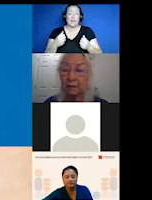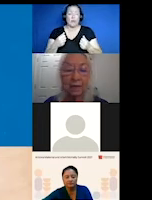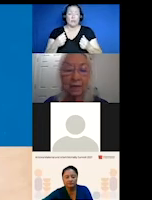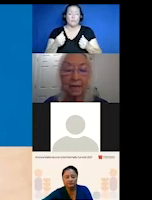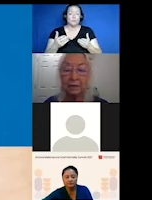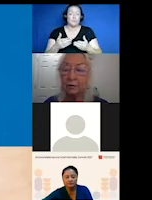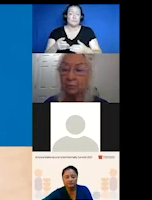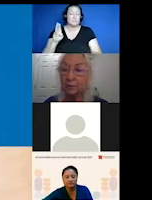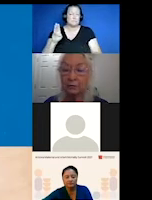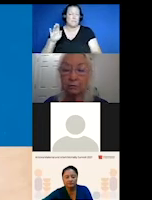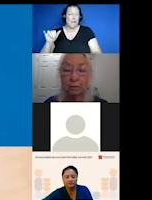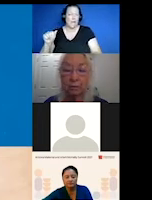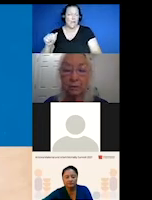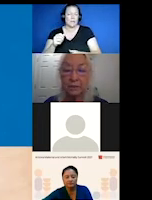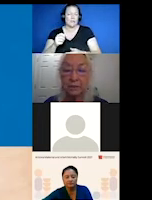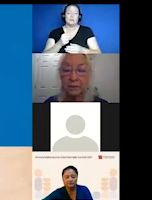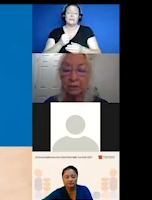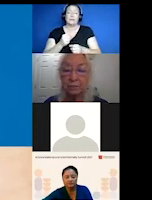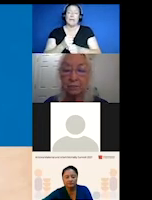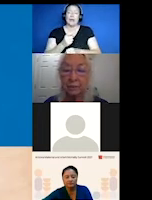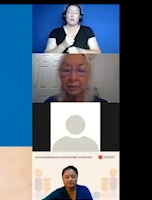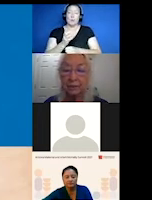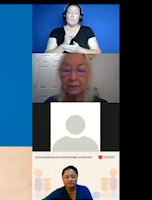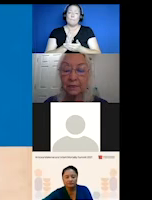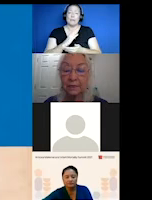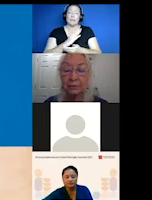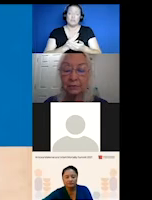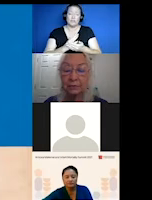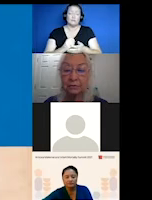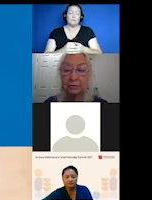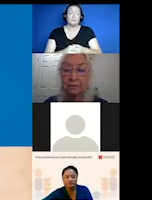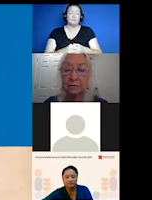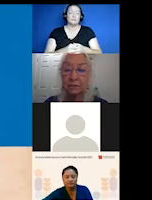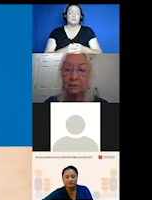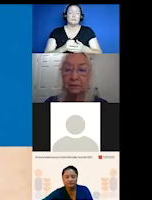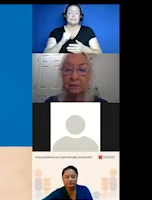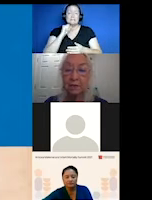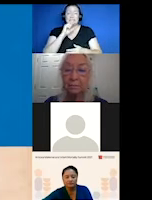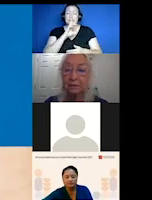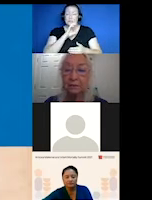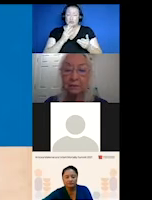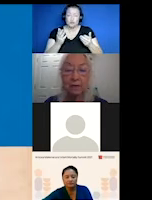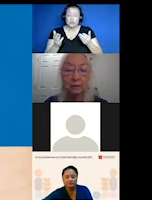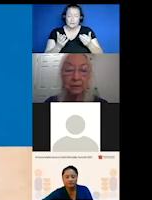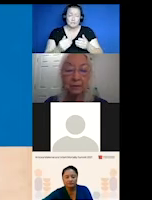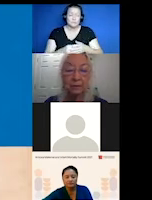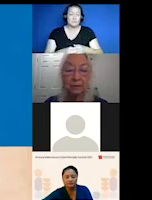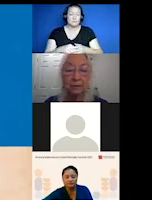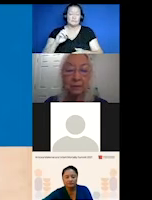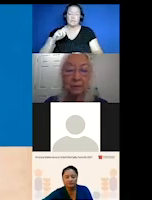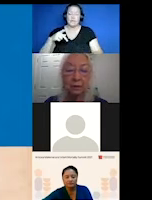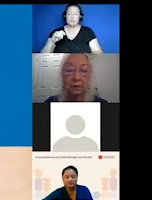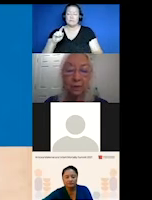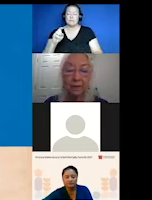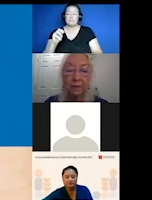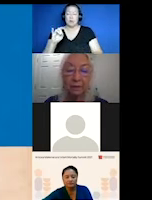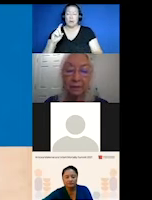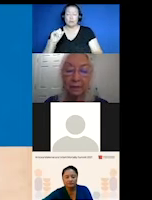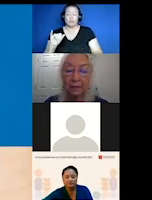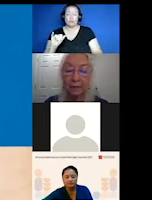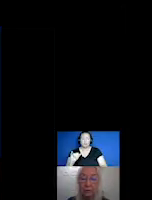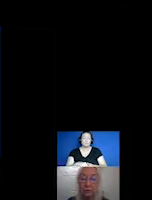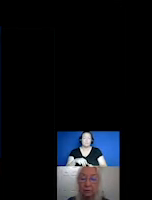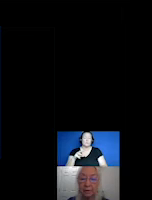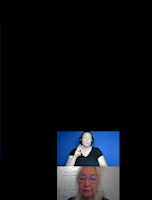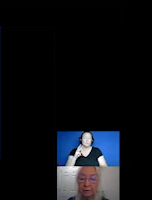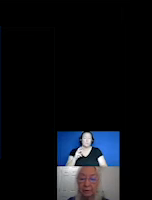BIA, annual budget formulation, senior services, epidemiology, WIC